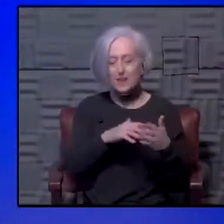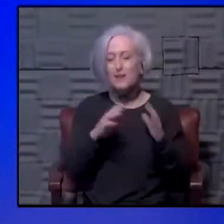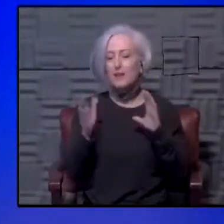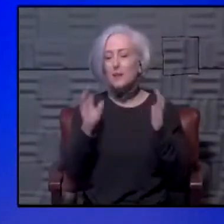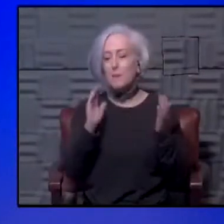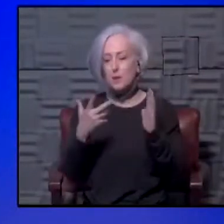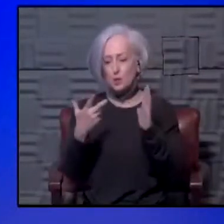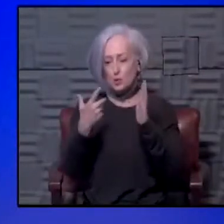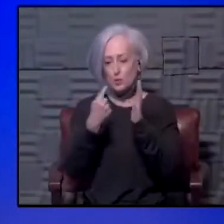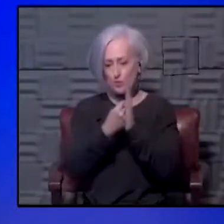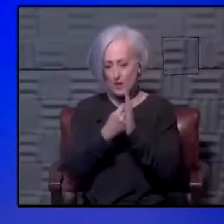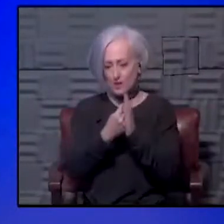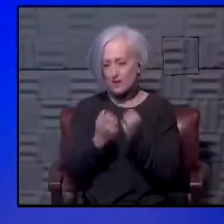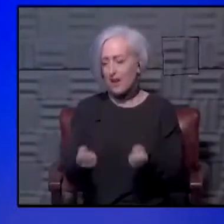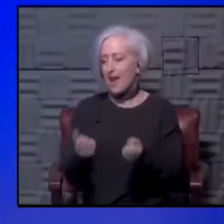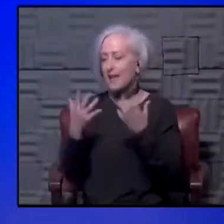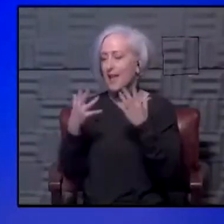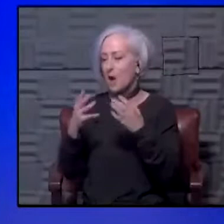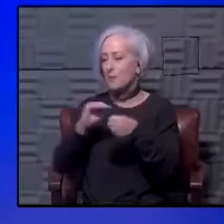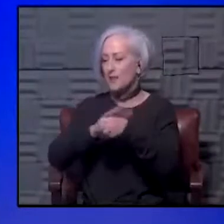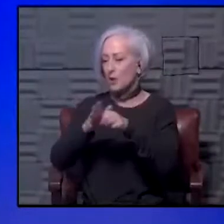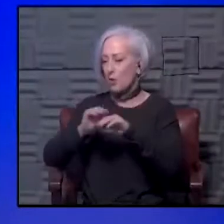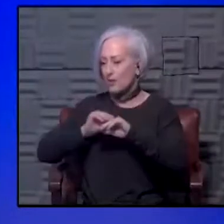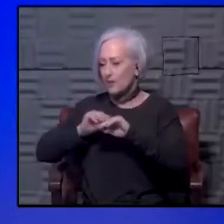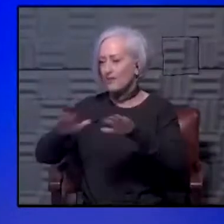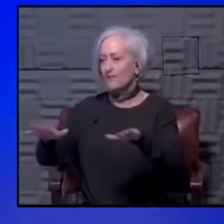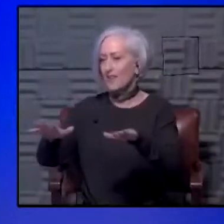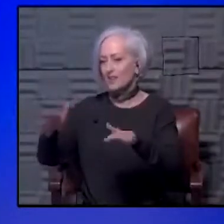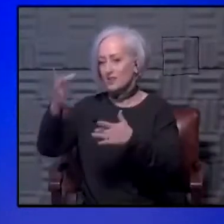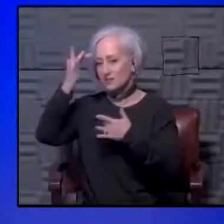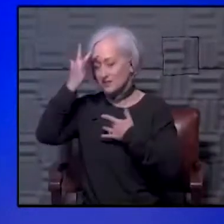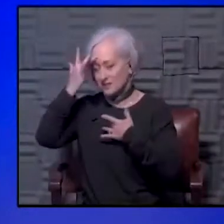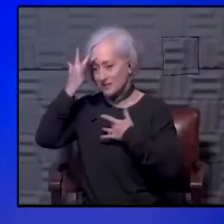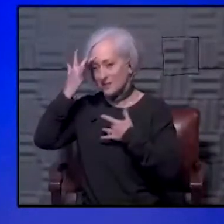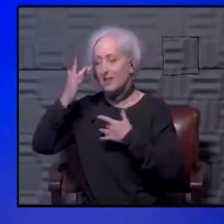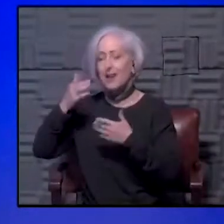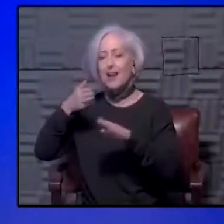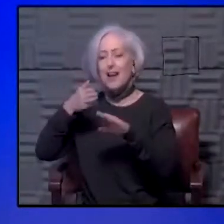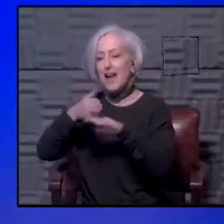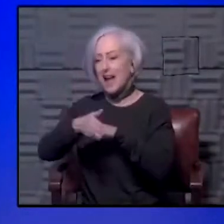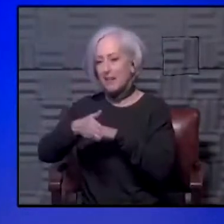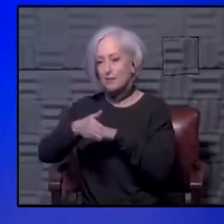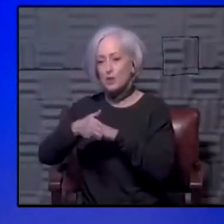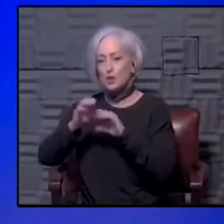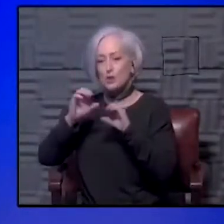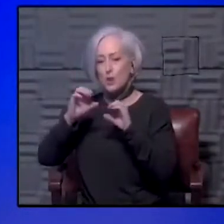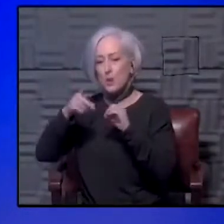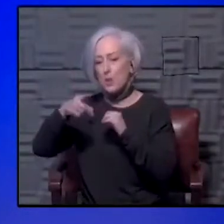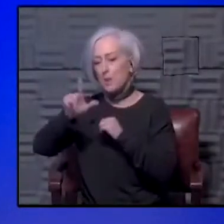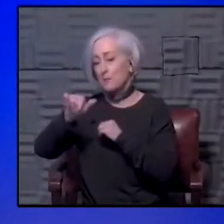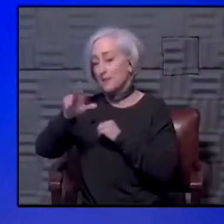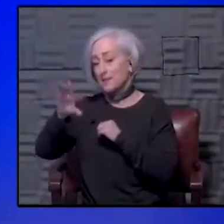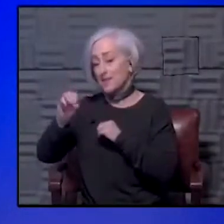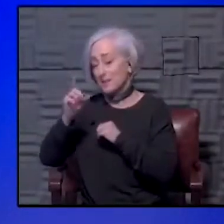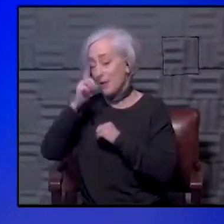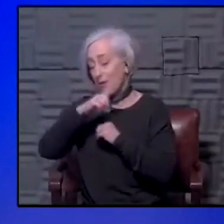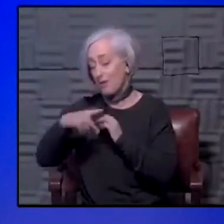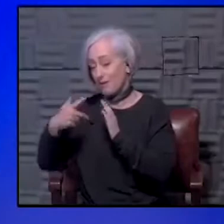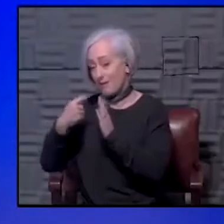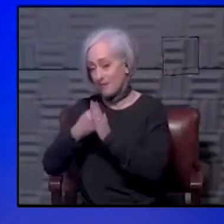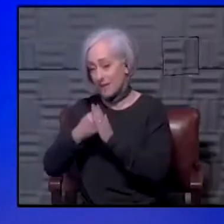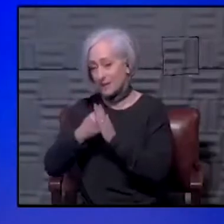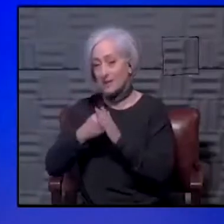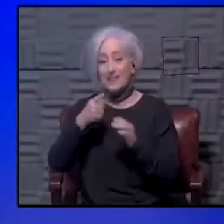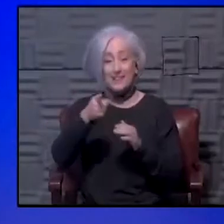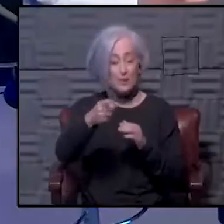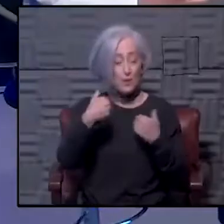after they got the vaccine and the amount of people who got it after the placebo, even though you didn't have a reaction, we would still say that you are protected.